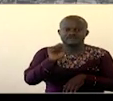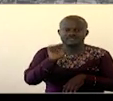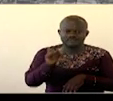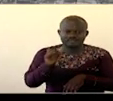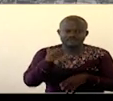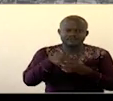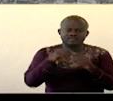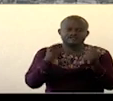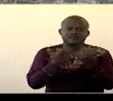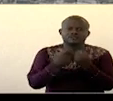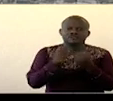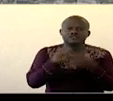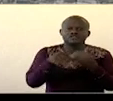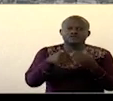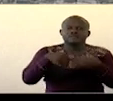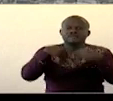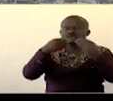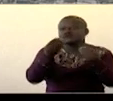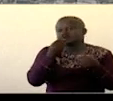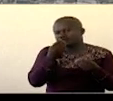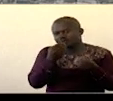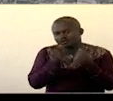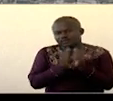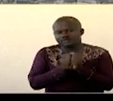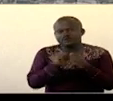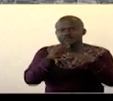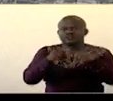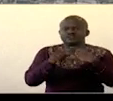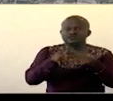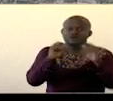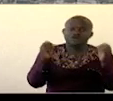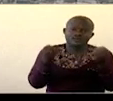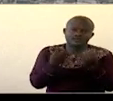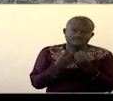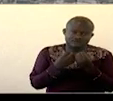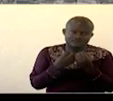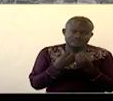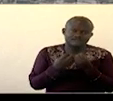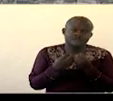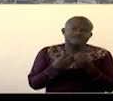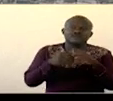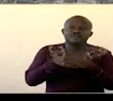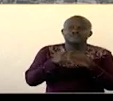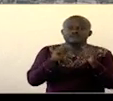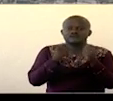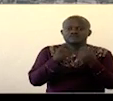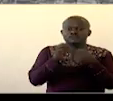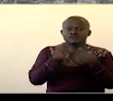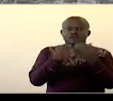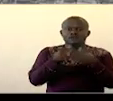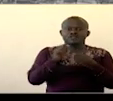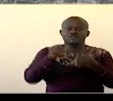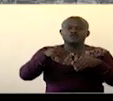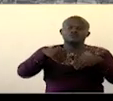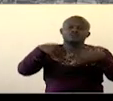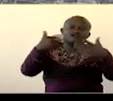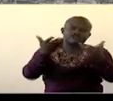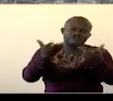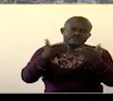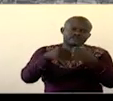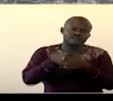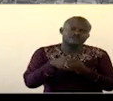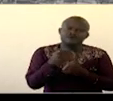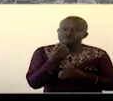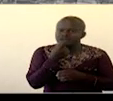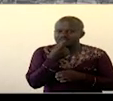of providing food to different organisms, in terms of providing